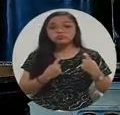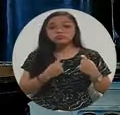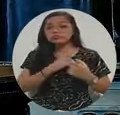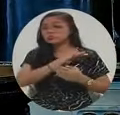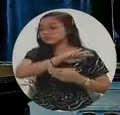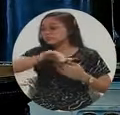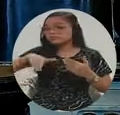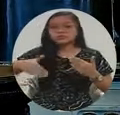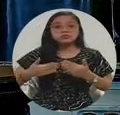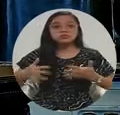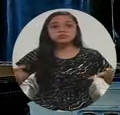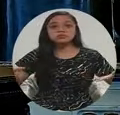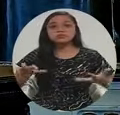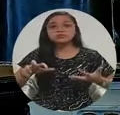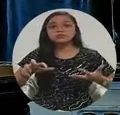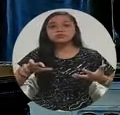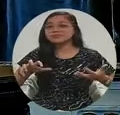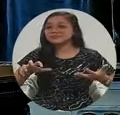sins.